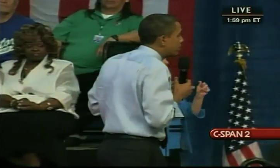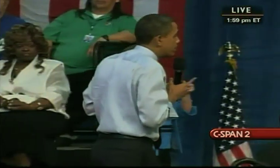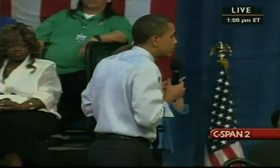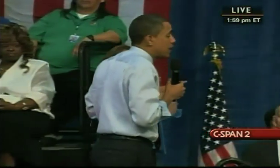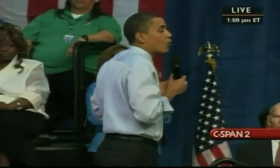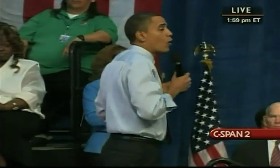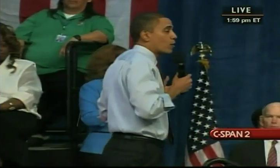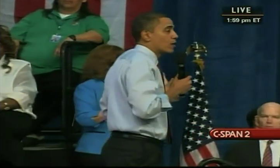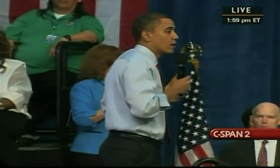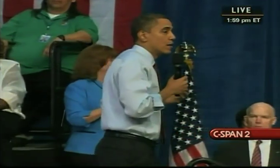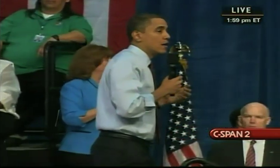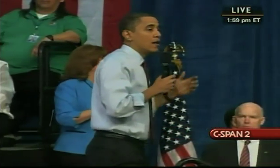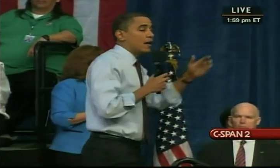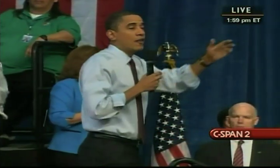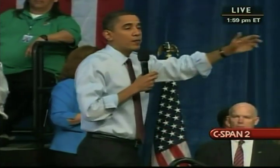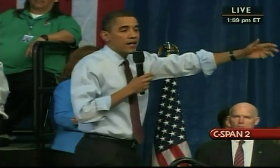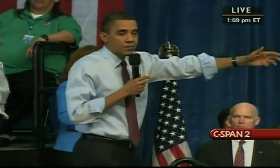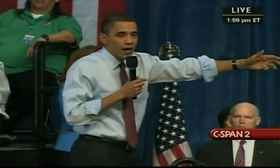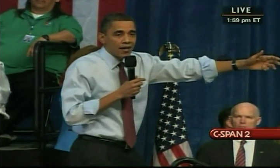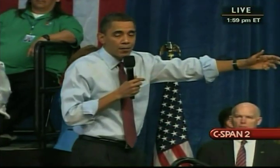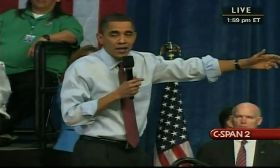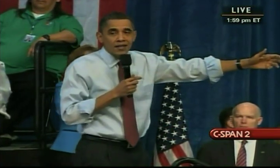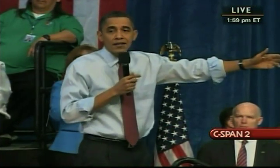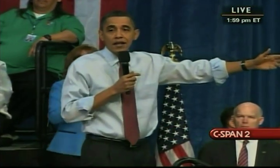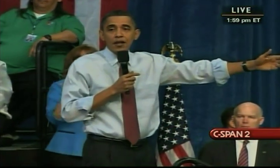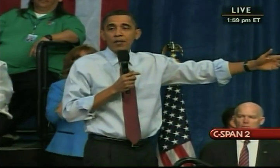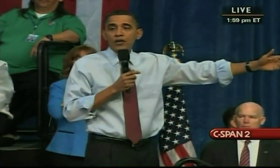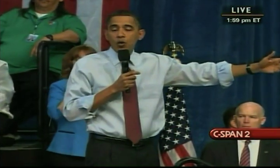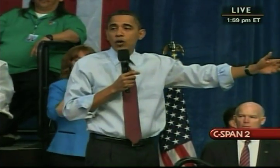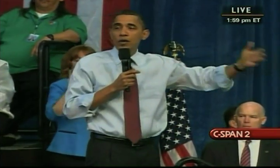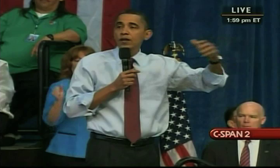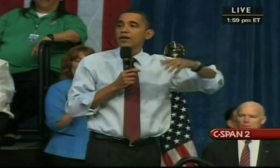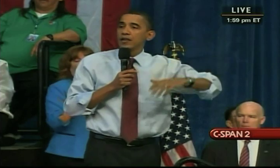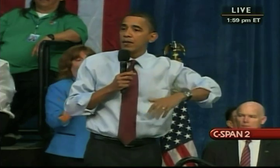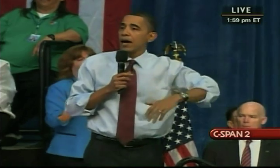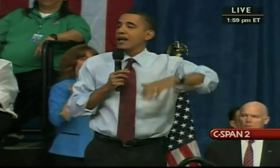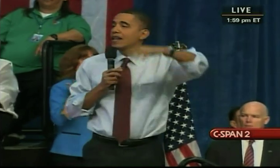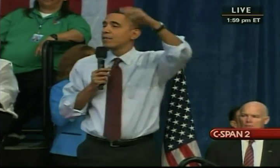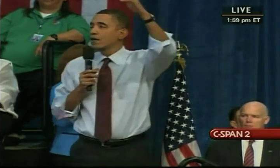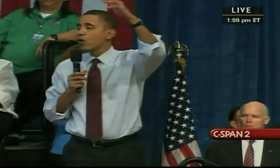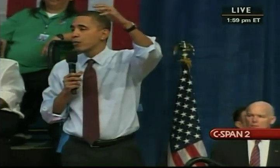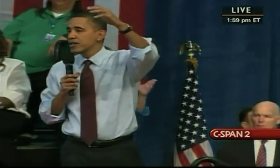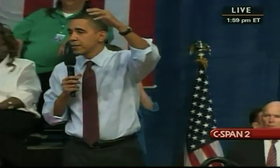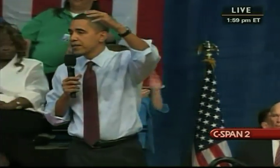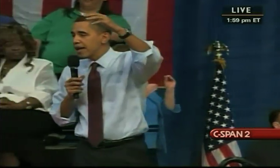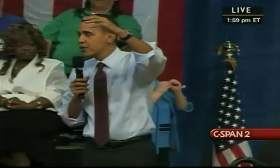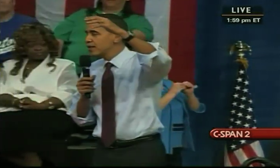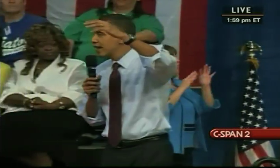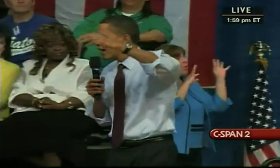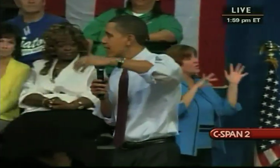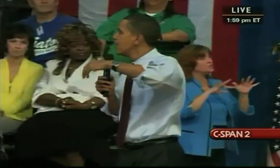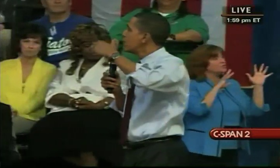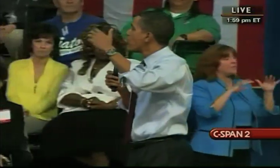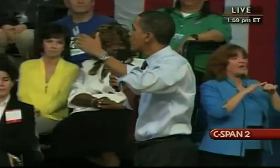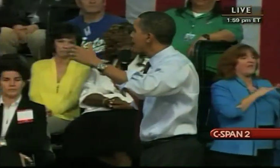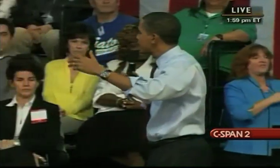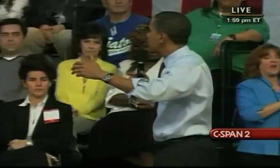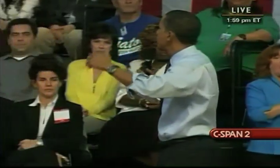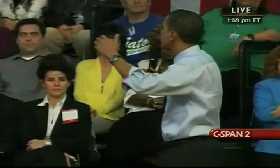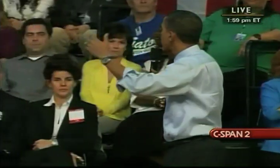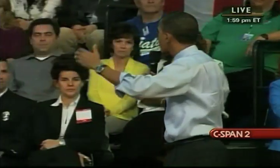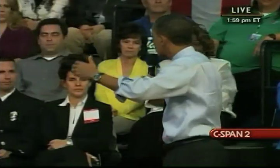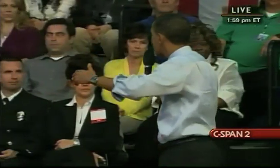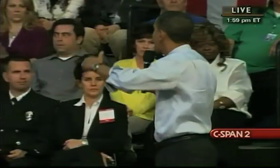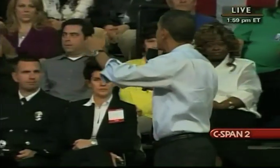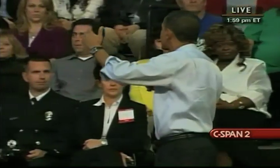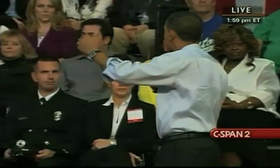up being warmer. Another place might end up being a little bit cooler. There might end up being more precipitation in the air, more